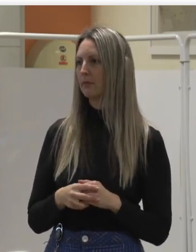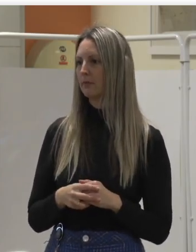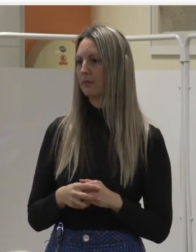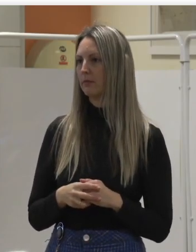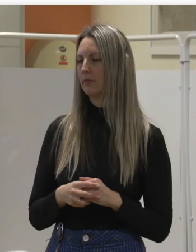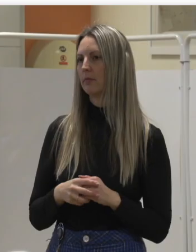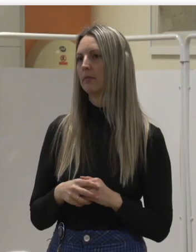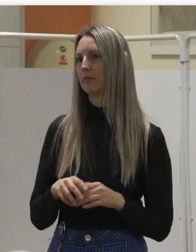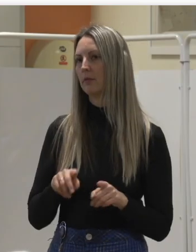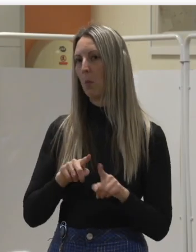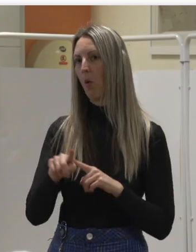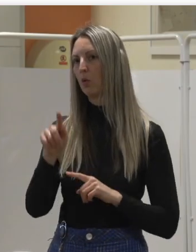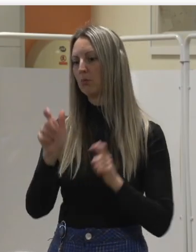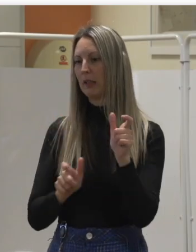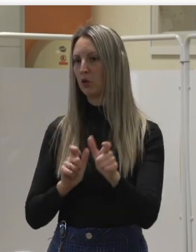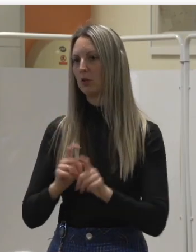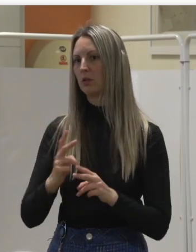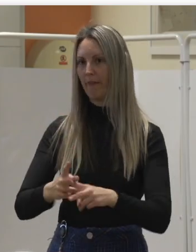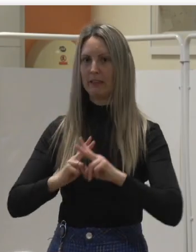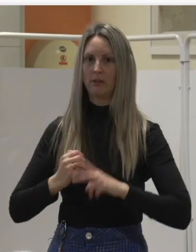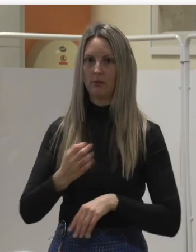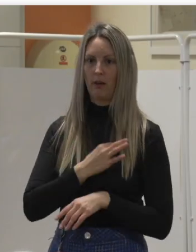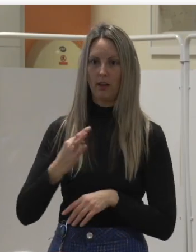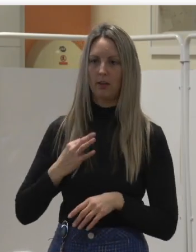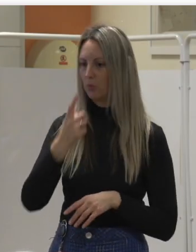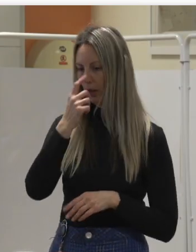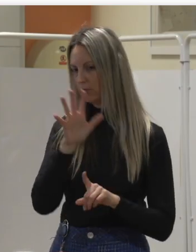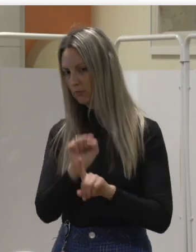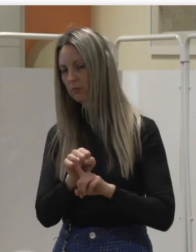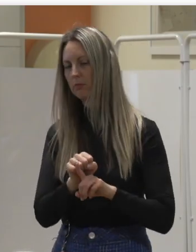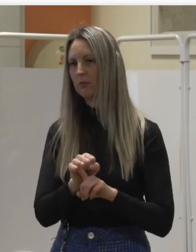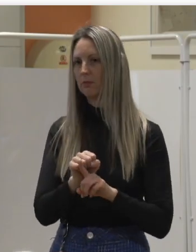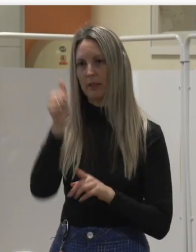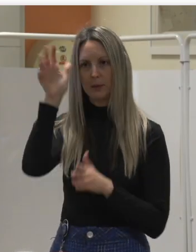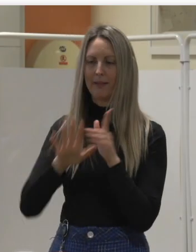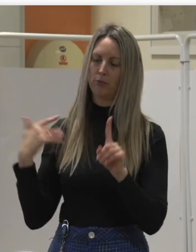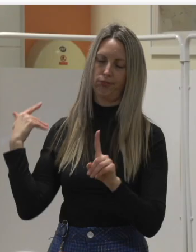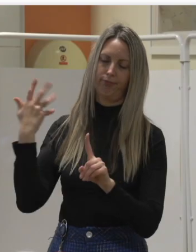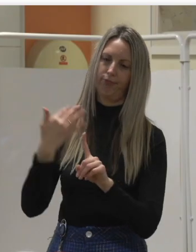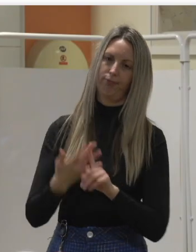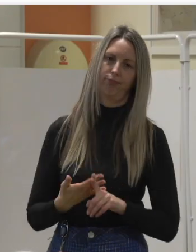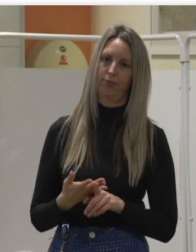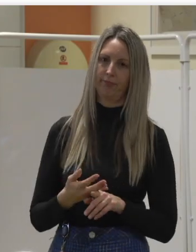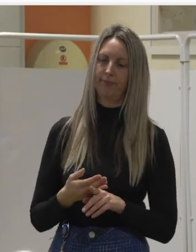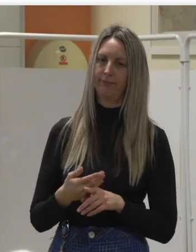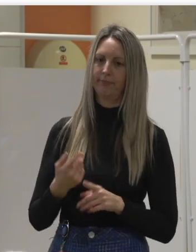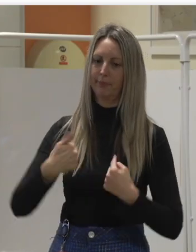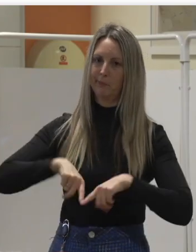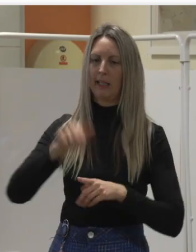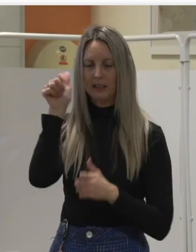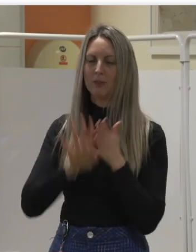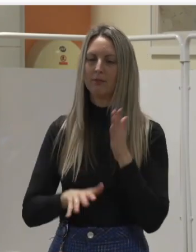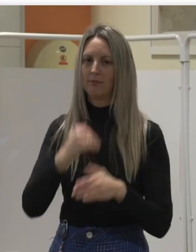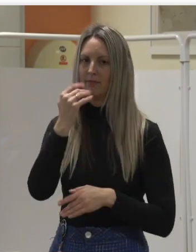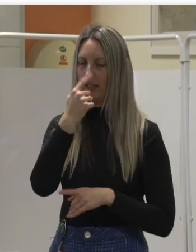a lot of musculoskeletal conditions, and they have done that over the years, and they are quite capable of making diagnosis.